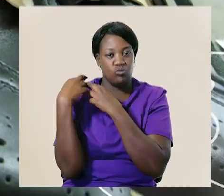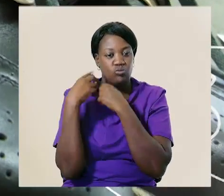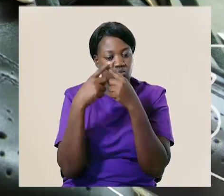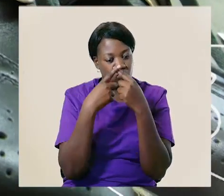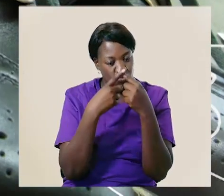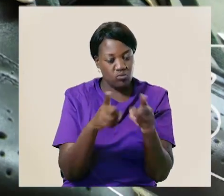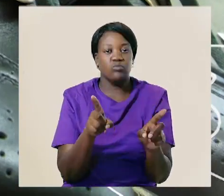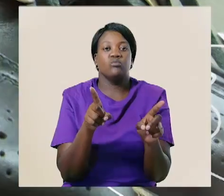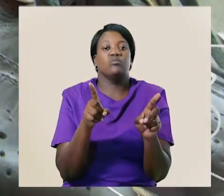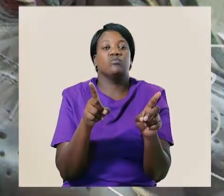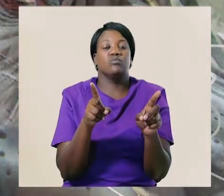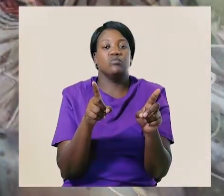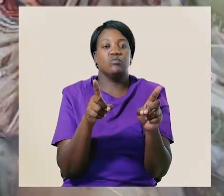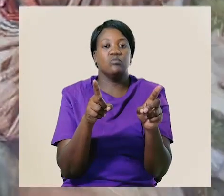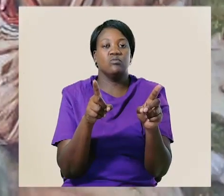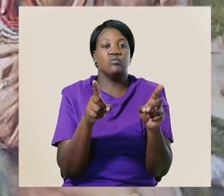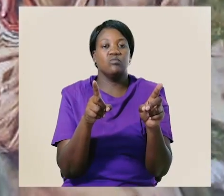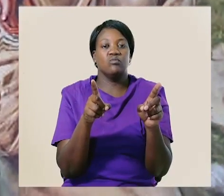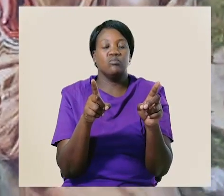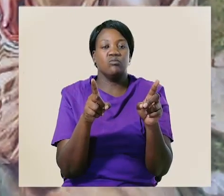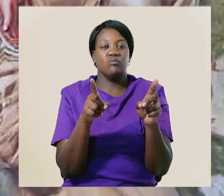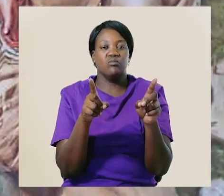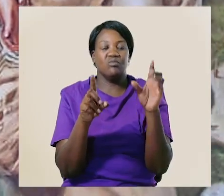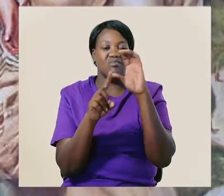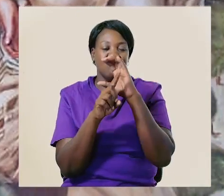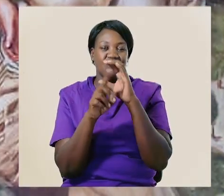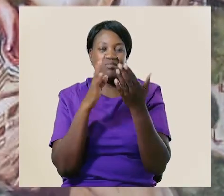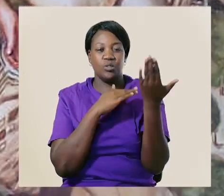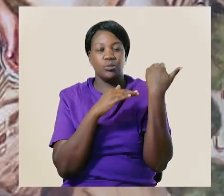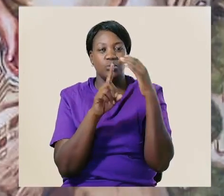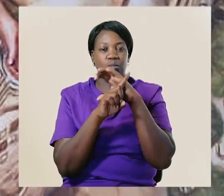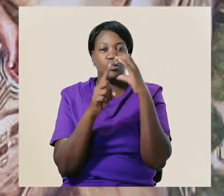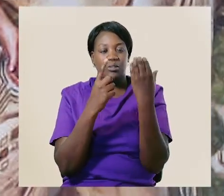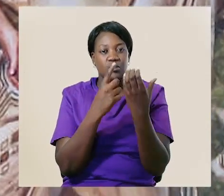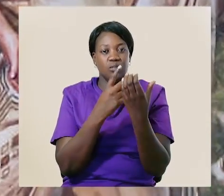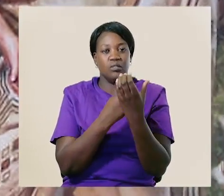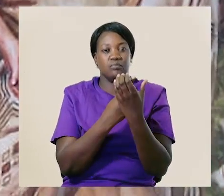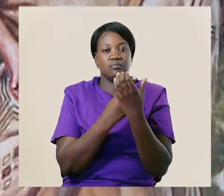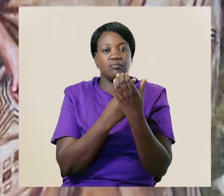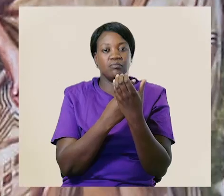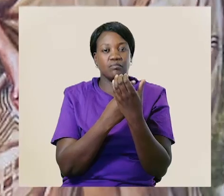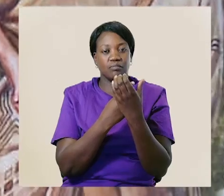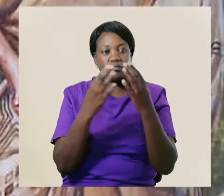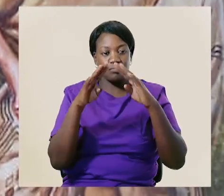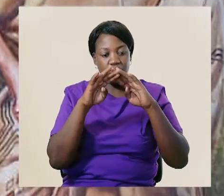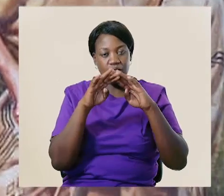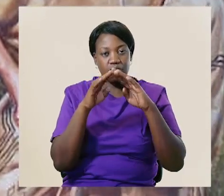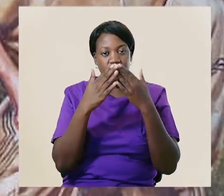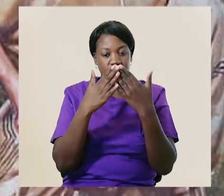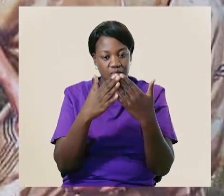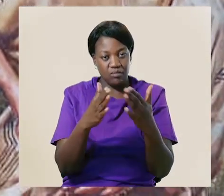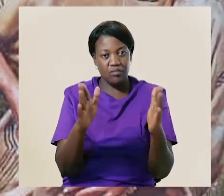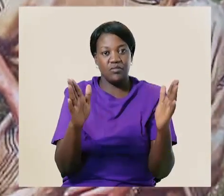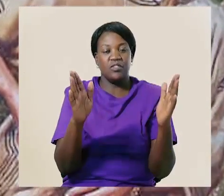certain task. In other traditional societies, labor was divided in a simple way according